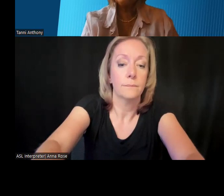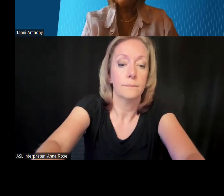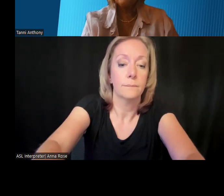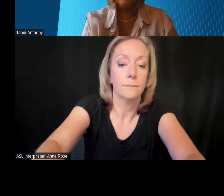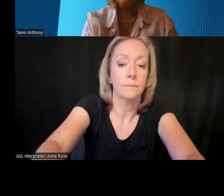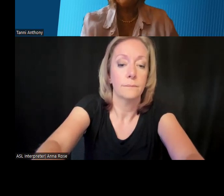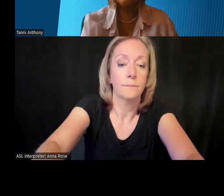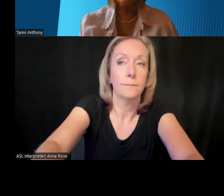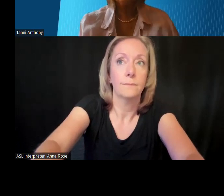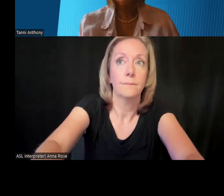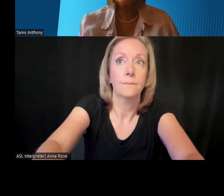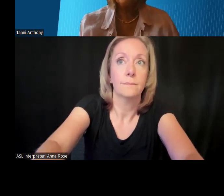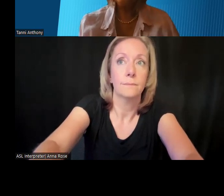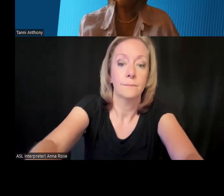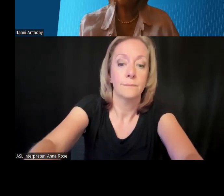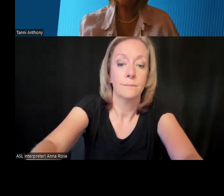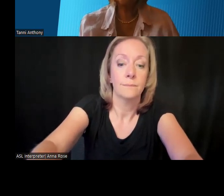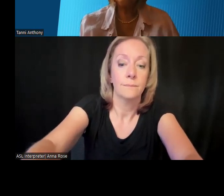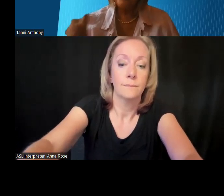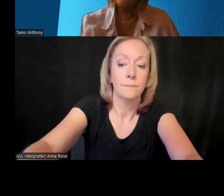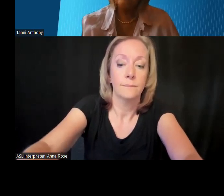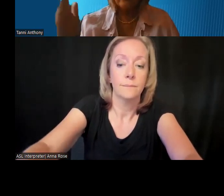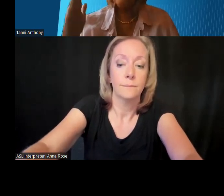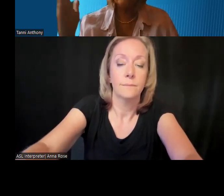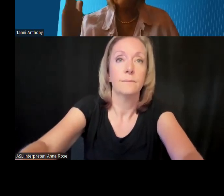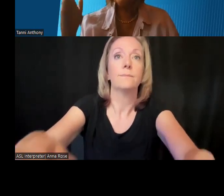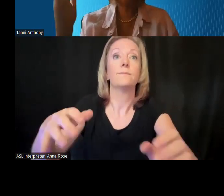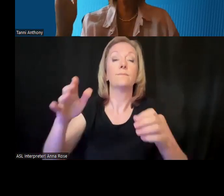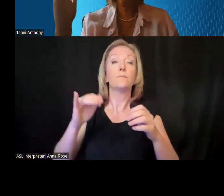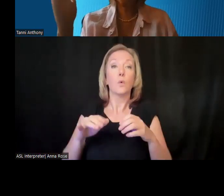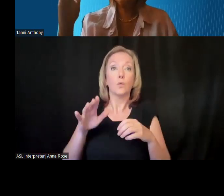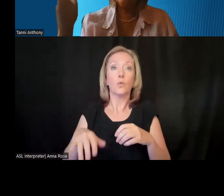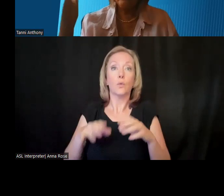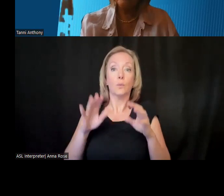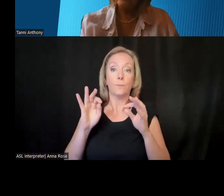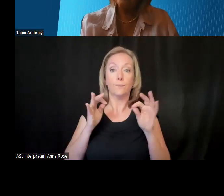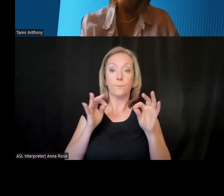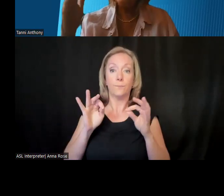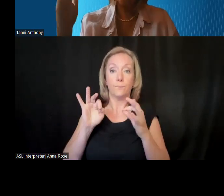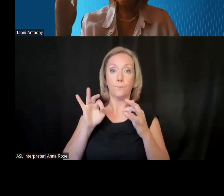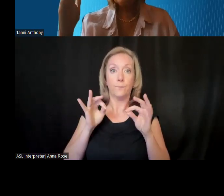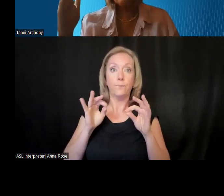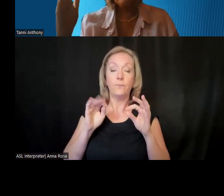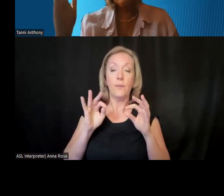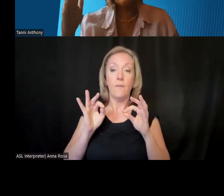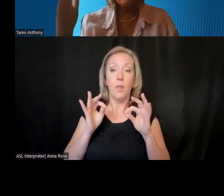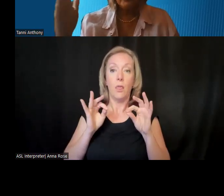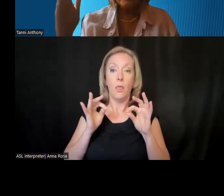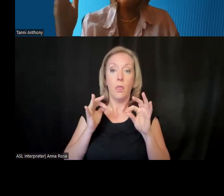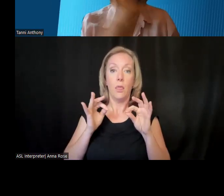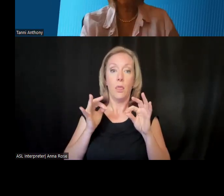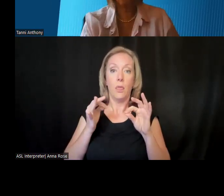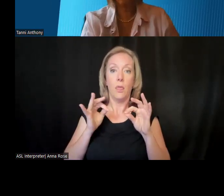and that's nystagmus. So nystagmus is the back and forth movement of the eye. It's an involuntary, people describe it